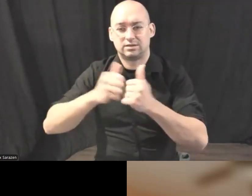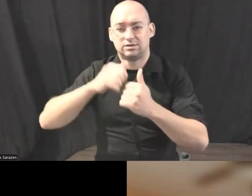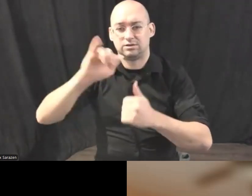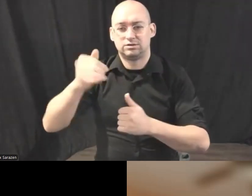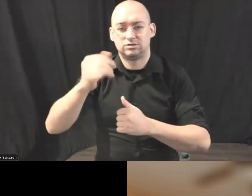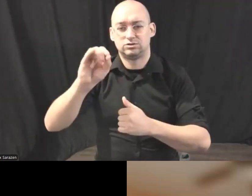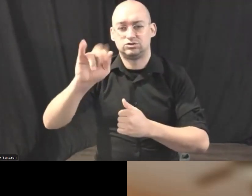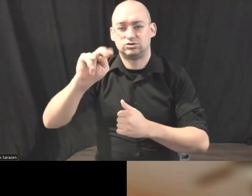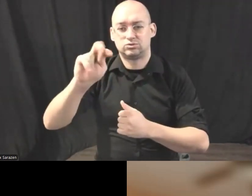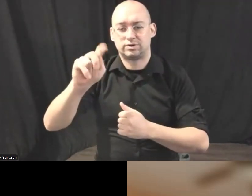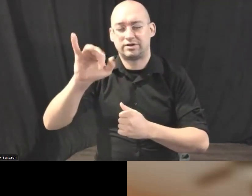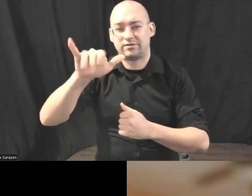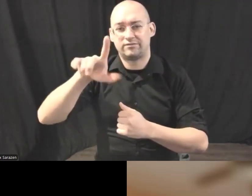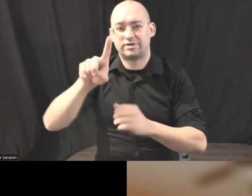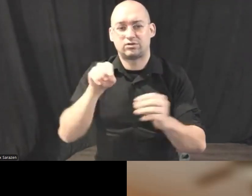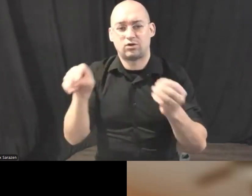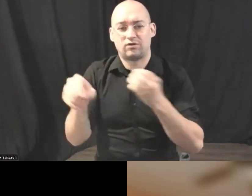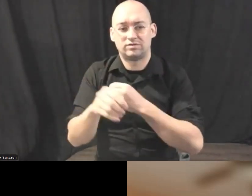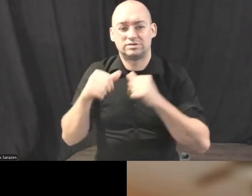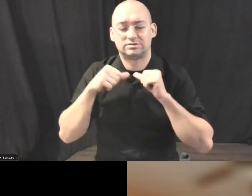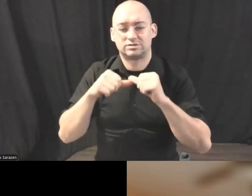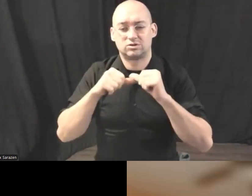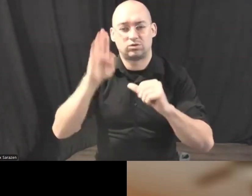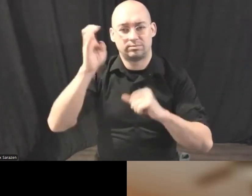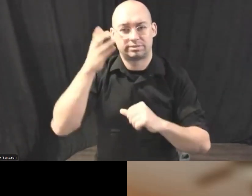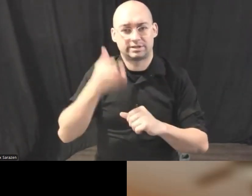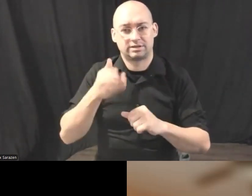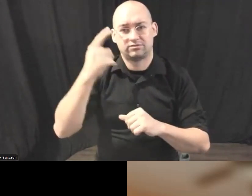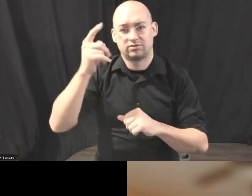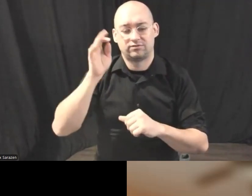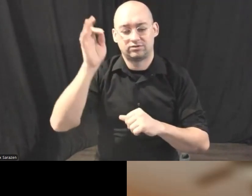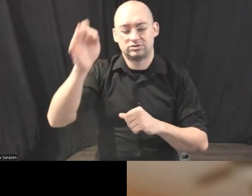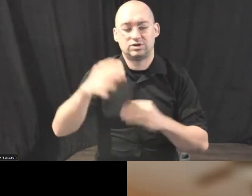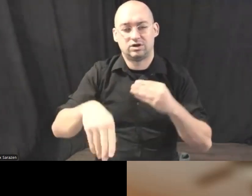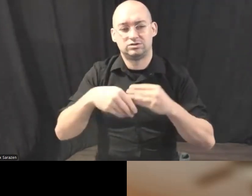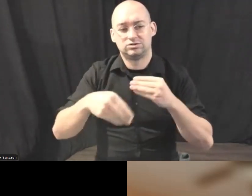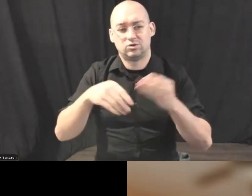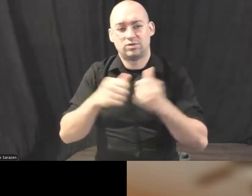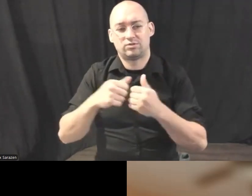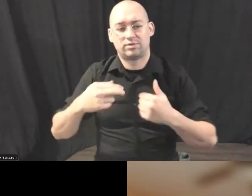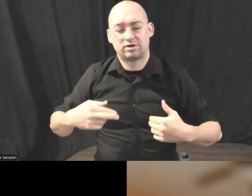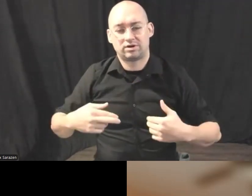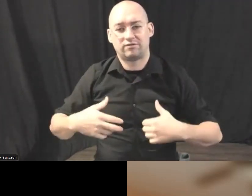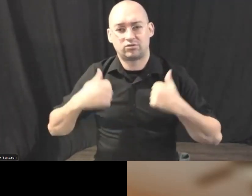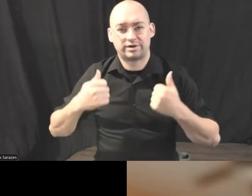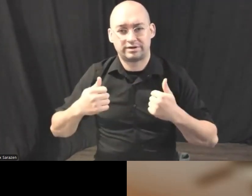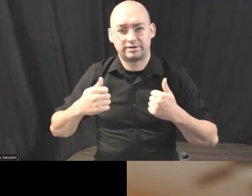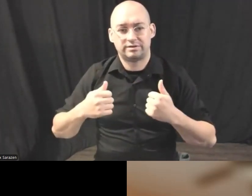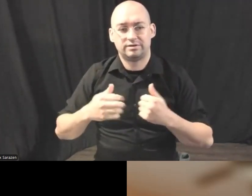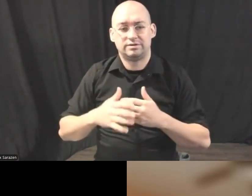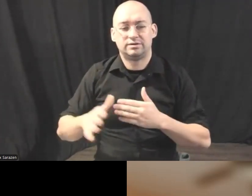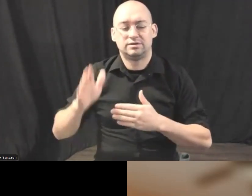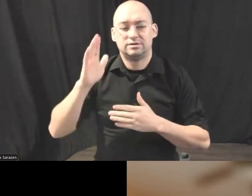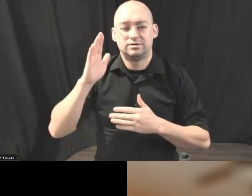and they will continue to be for the foreseeable future. And then we also, in terms of our recovery, are doing that with city